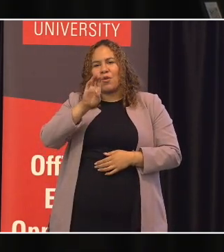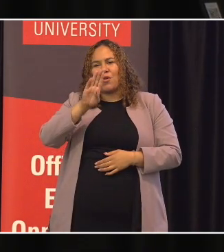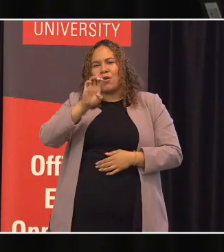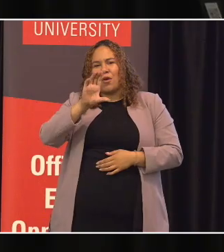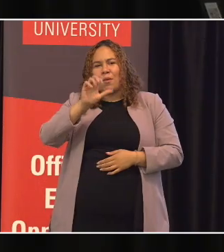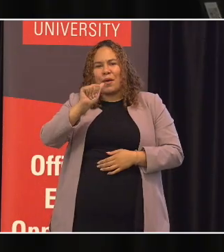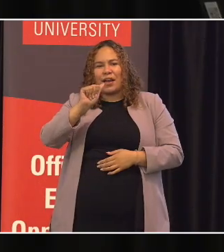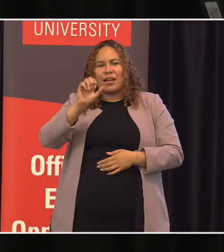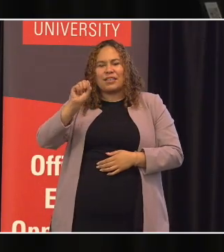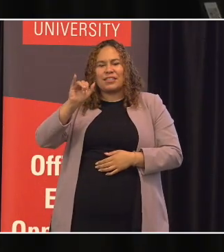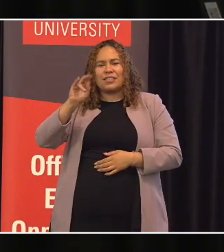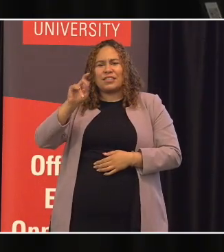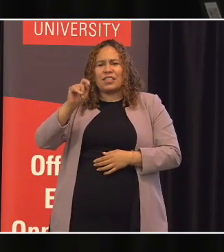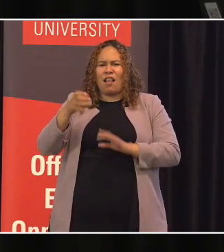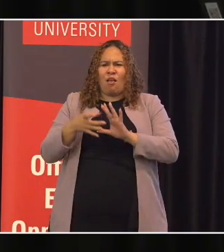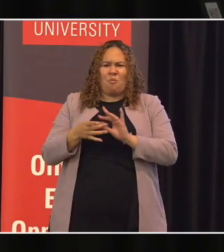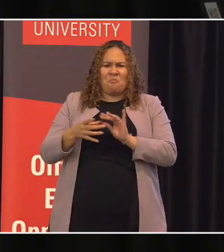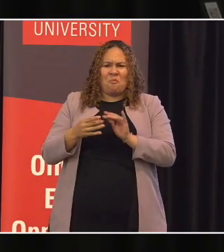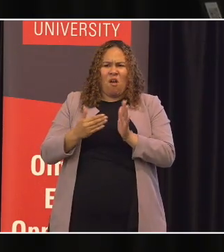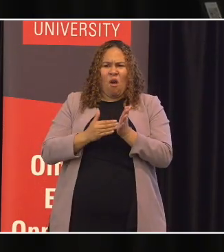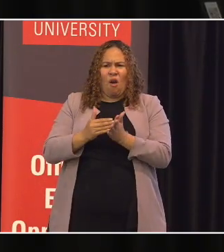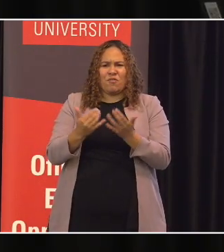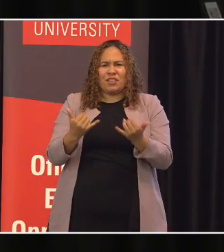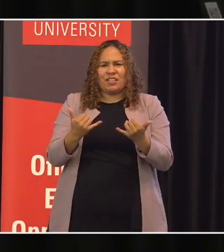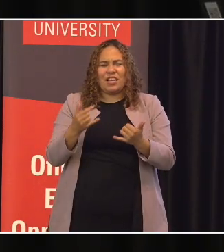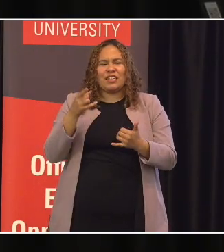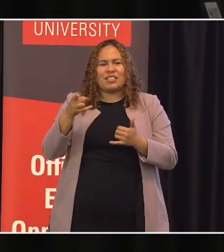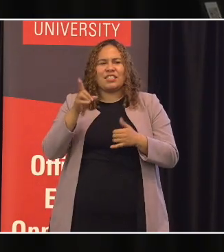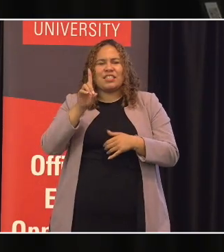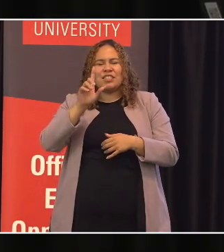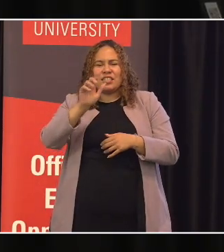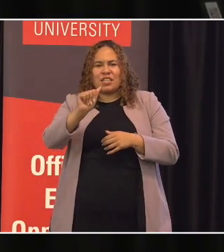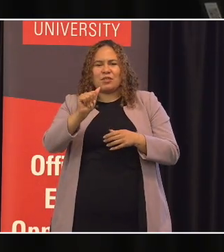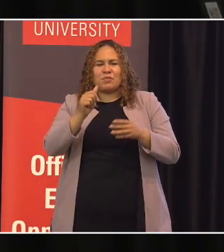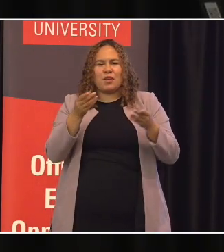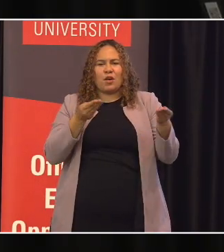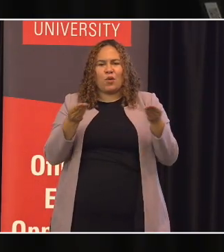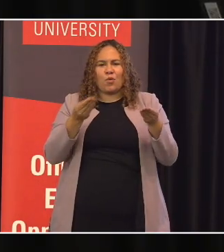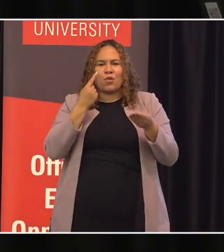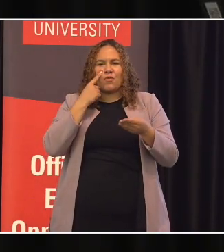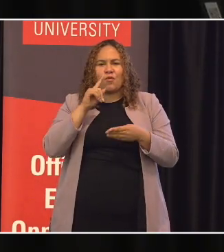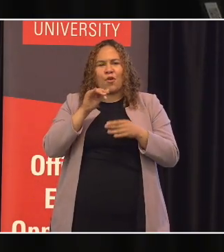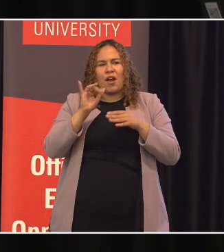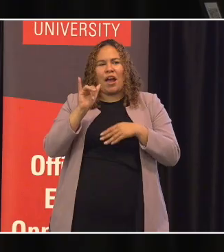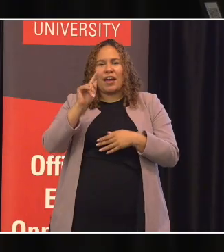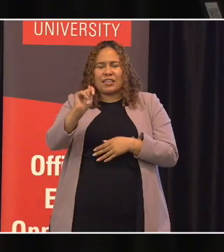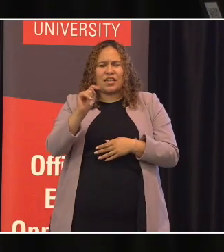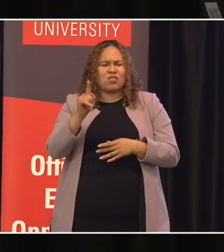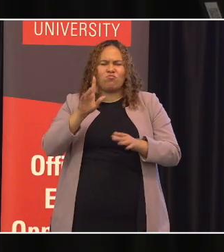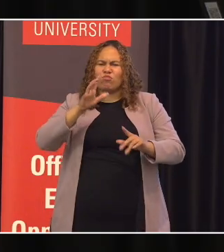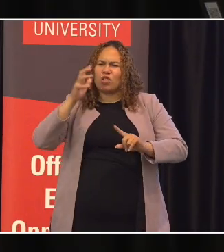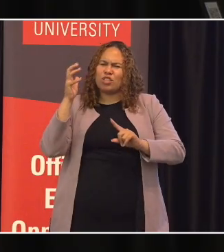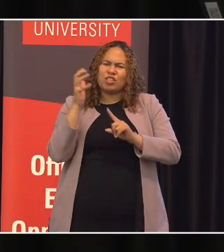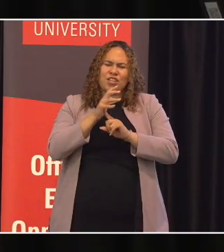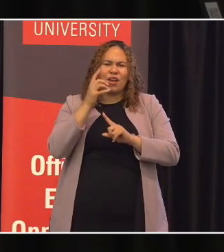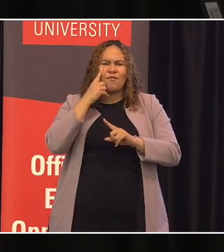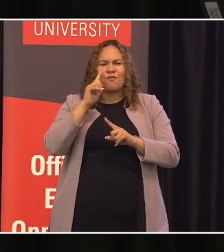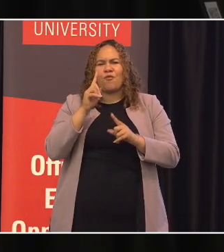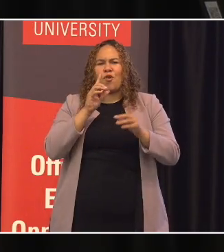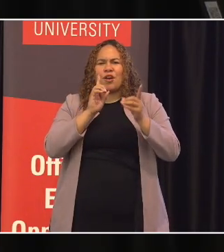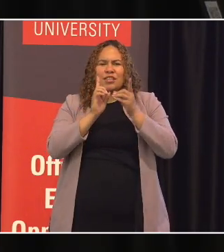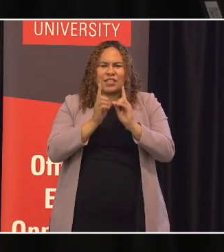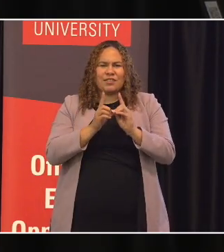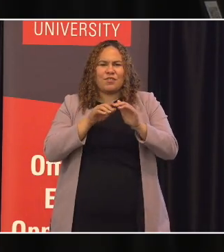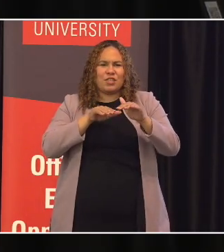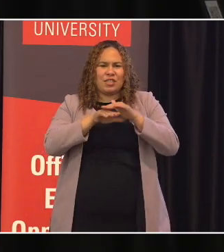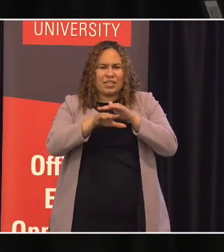already today. She's the Digital Accessibility Coordinator for OIT, who has been a true champion and promoter for digital accessibility long before she had the official